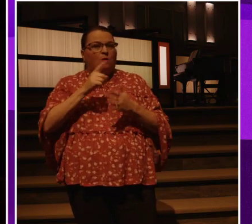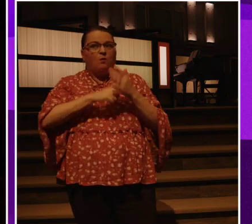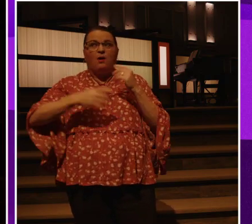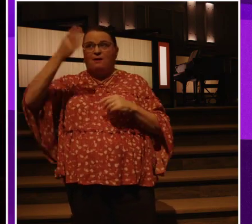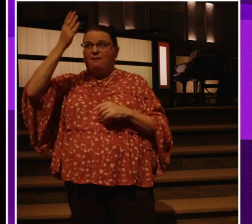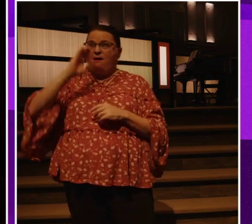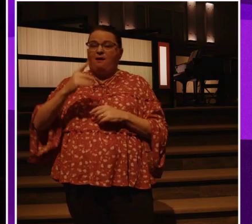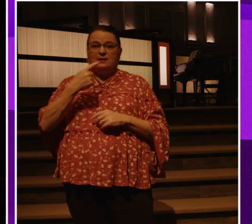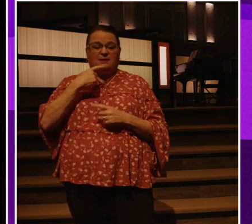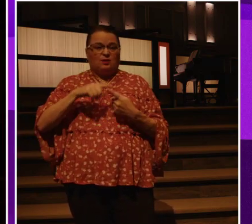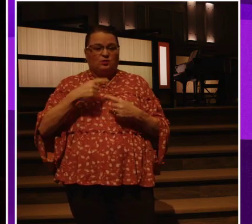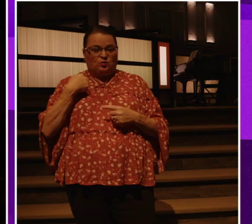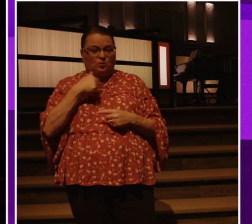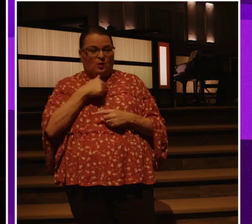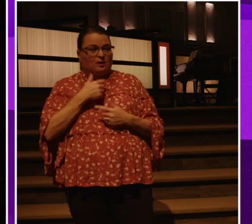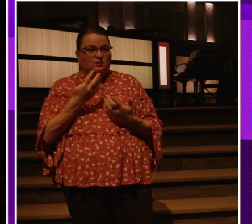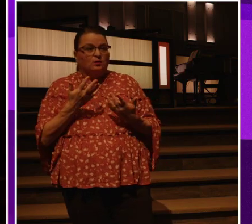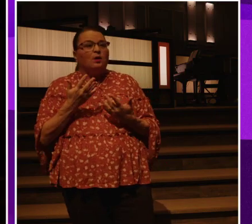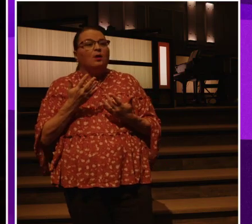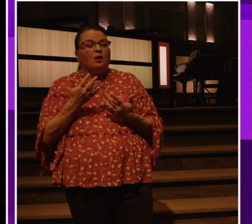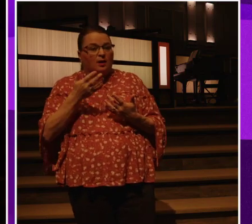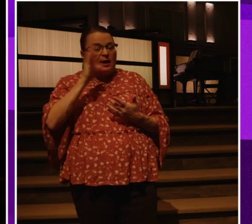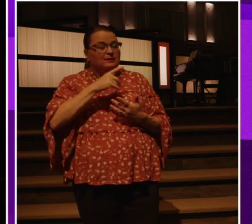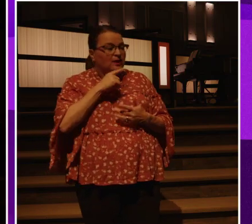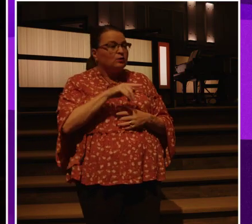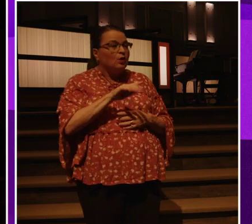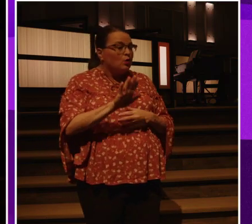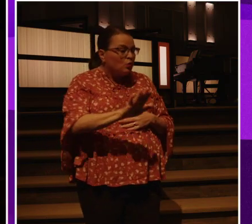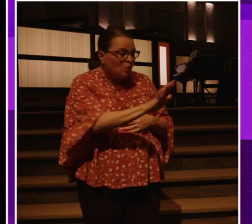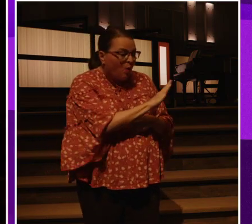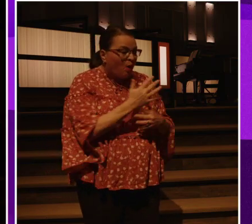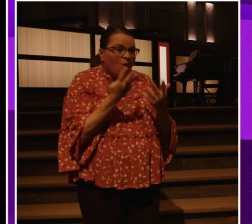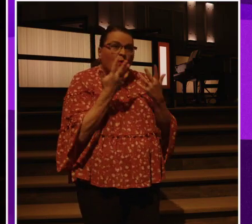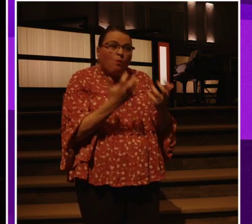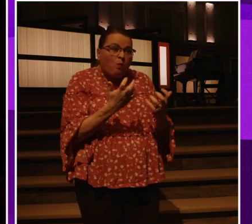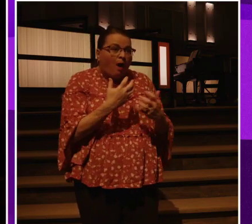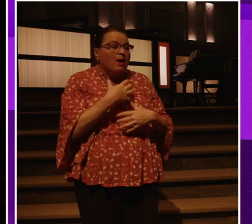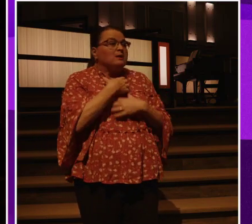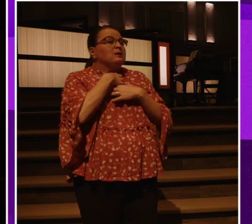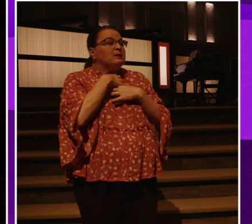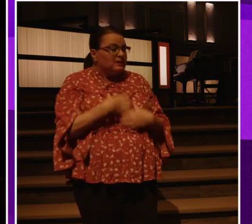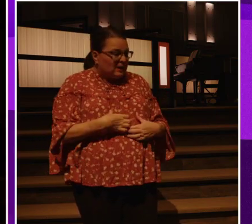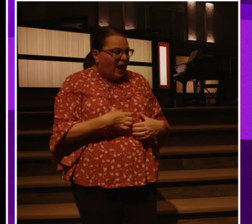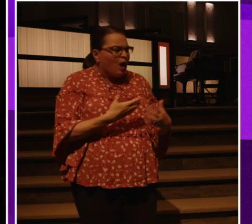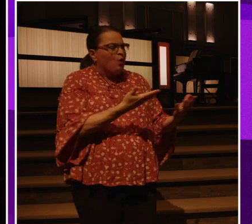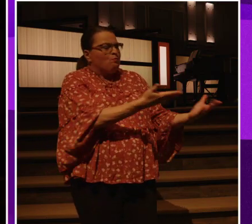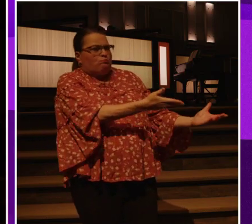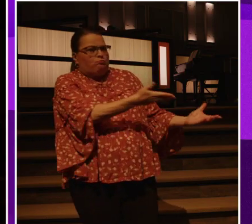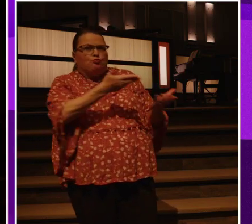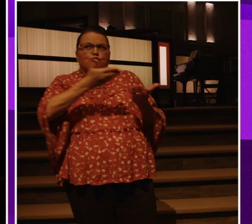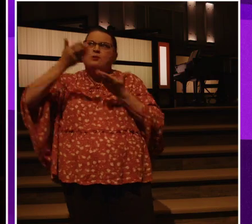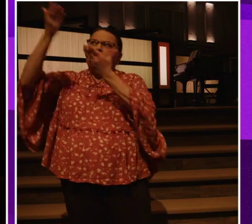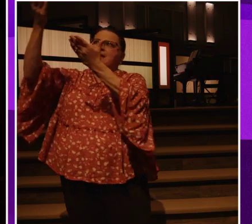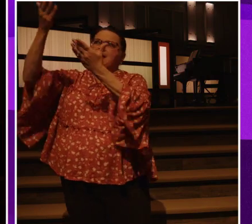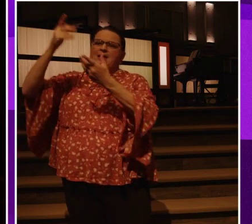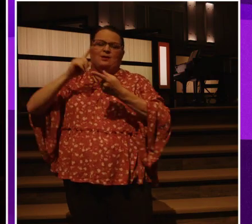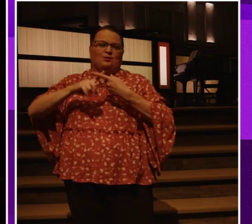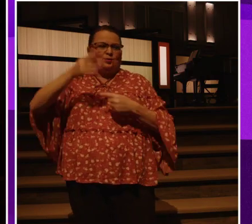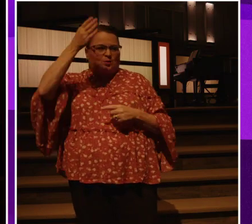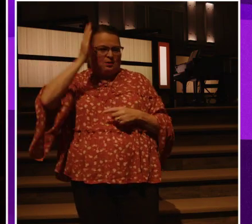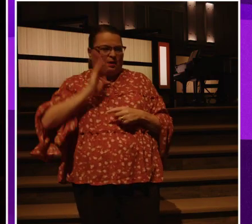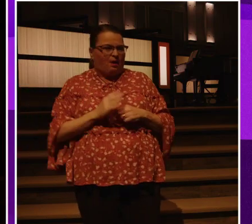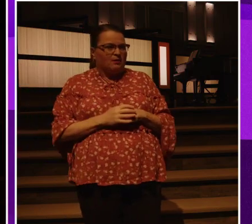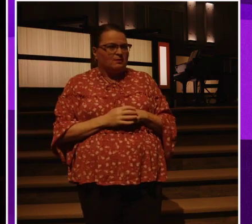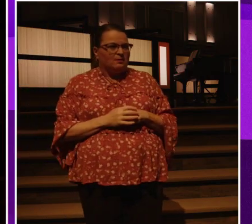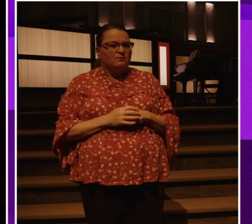us is, bring what you desire. Bring before Me a request. The Bible says that